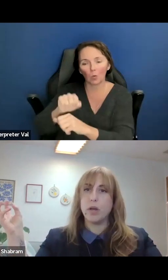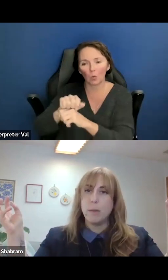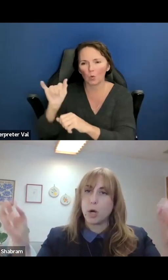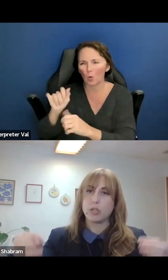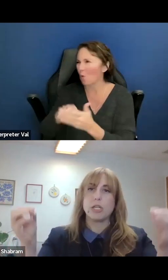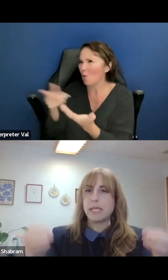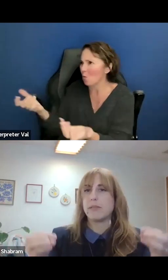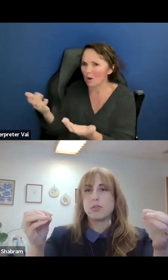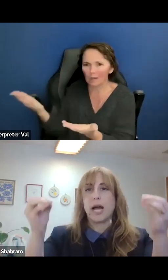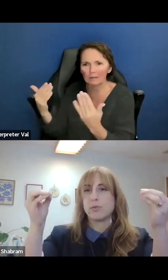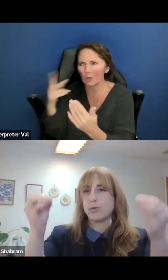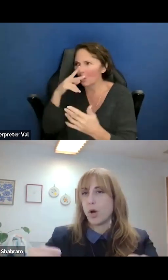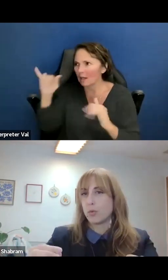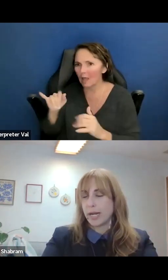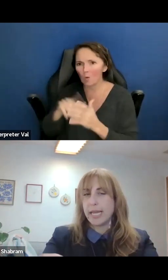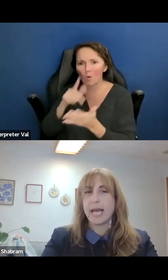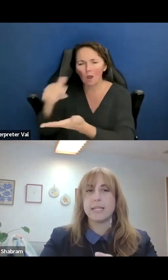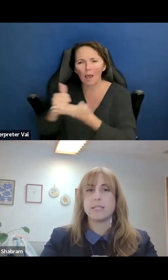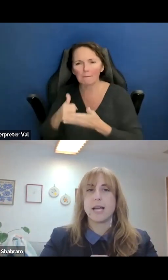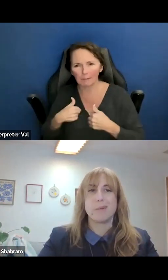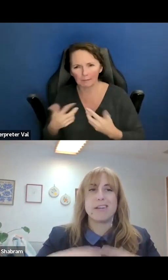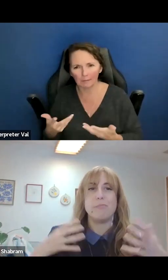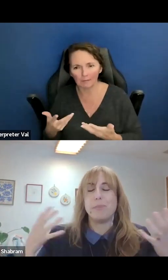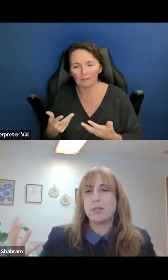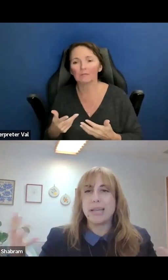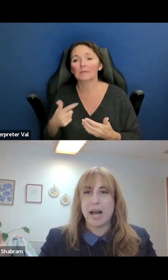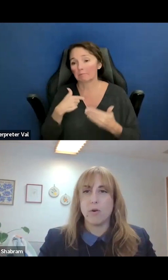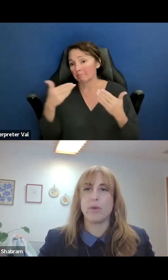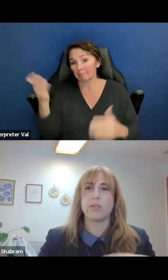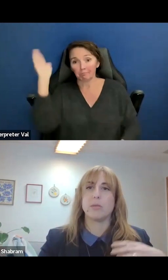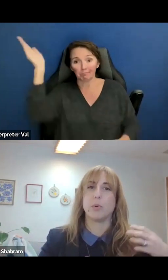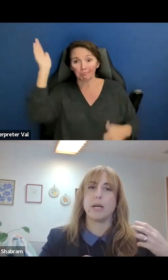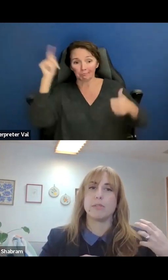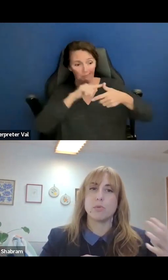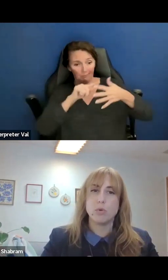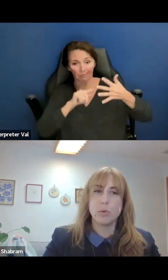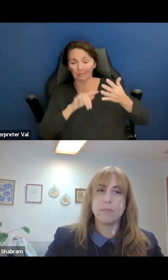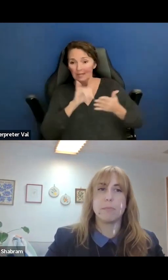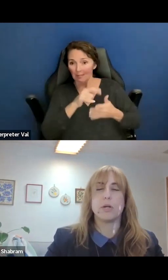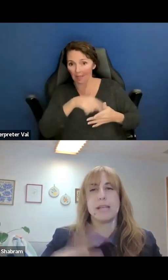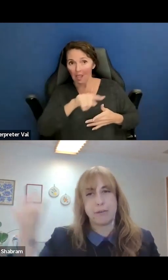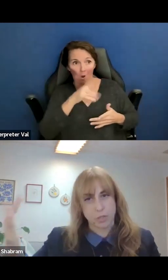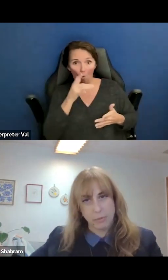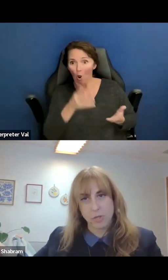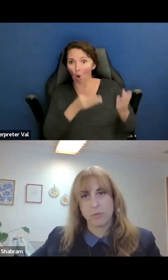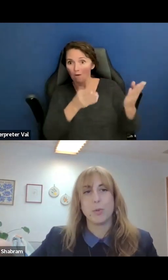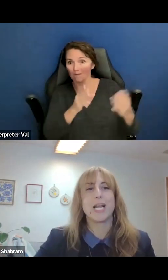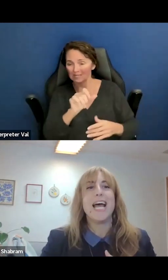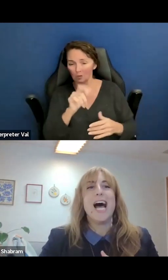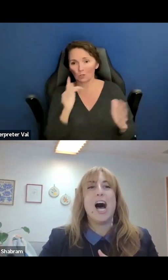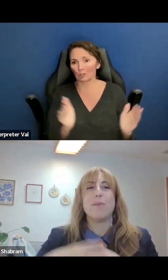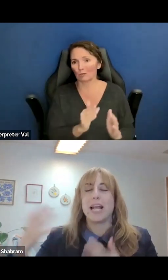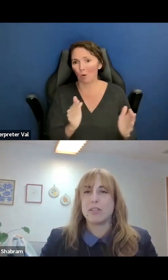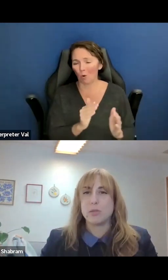sort of partnerships in the high schools already, and kind of built out with the support of some school board members after I was off the